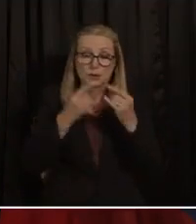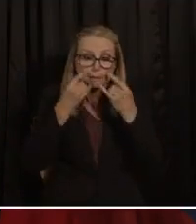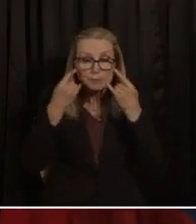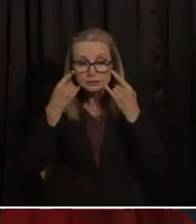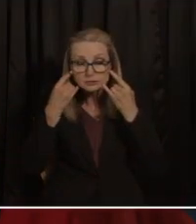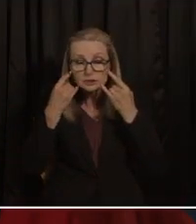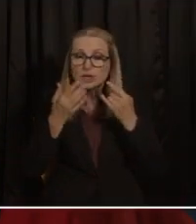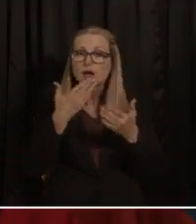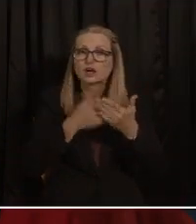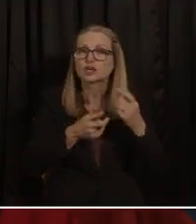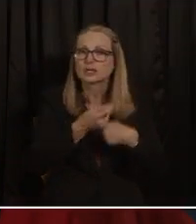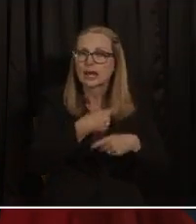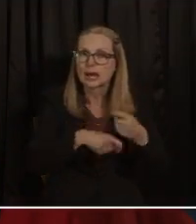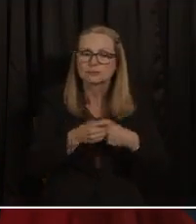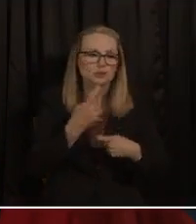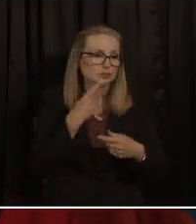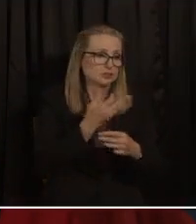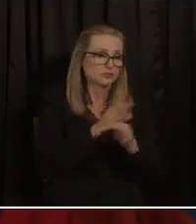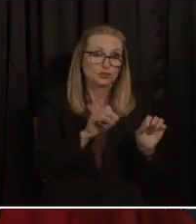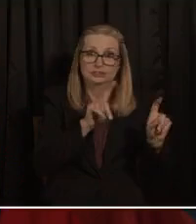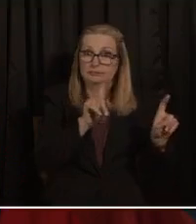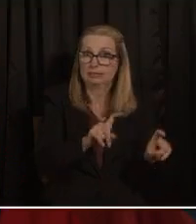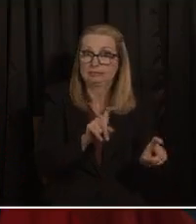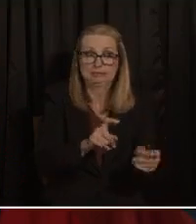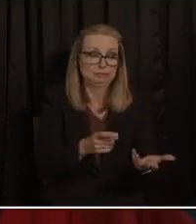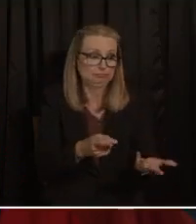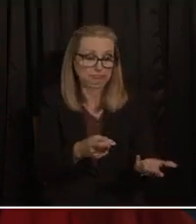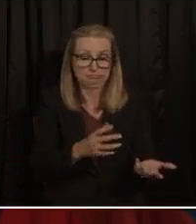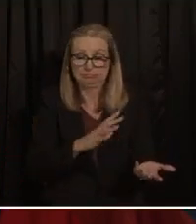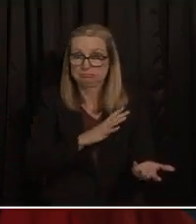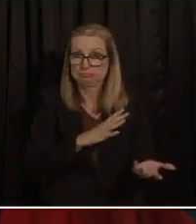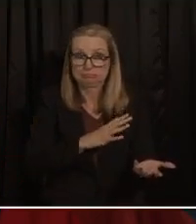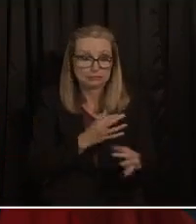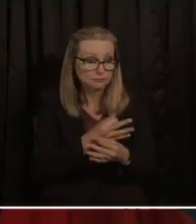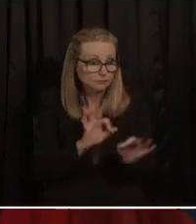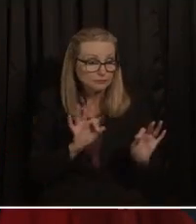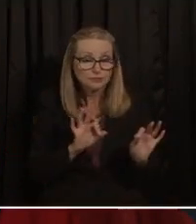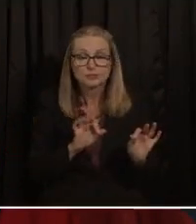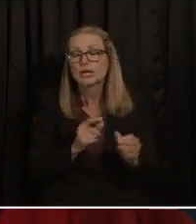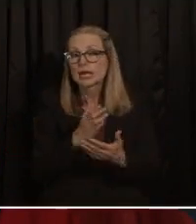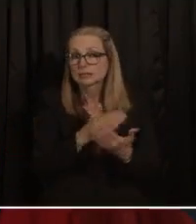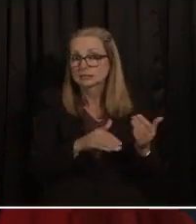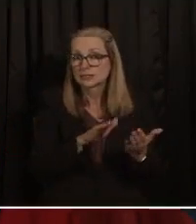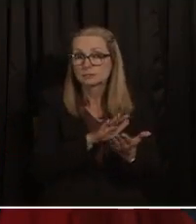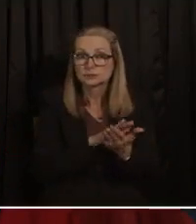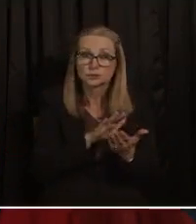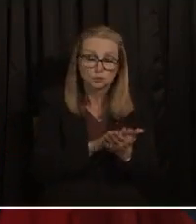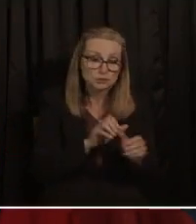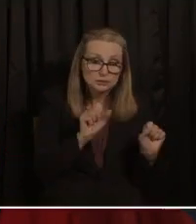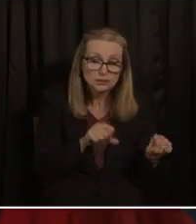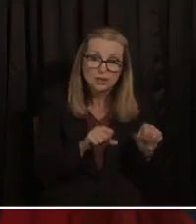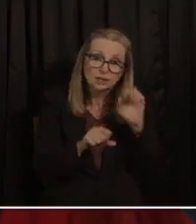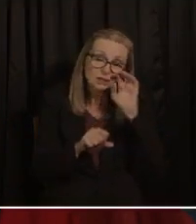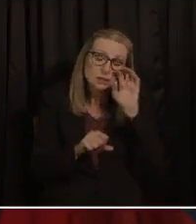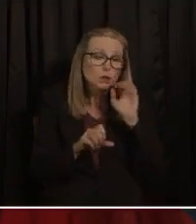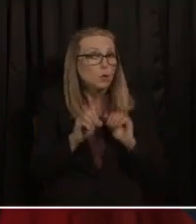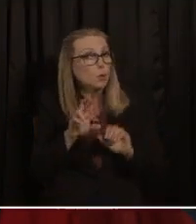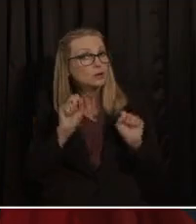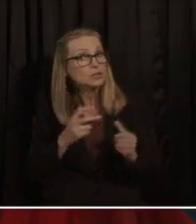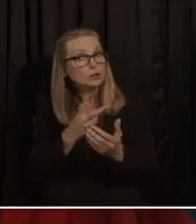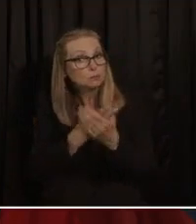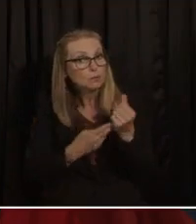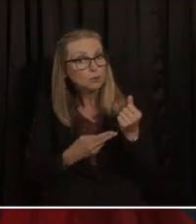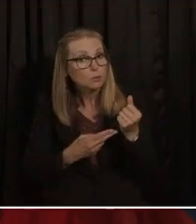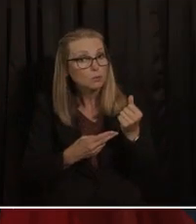great alternative. It's free. The state will support it. They can implement that. Some schools that want to be particularly cautious can do both. They can do mask wearing